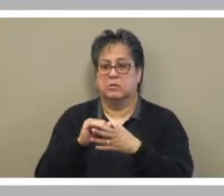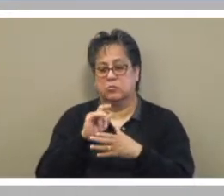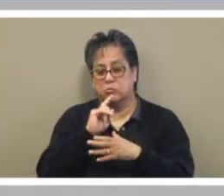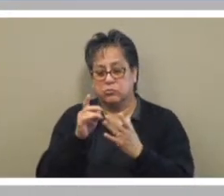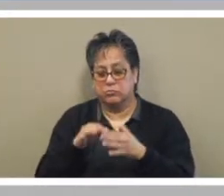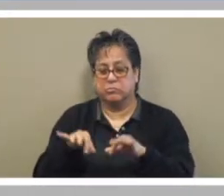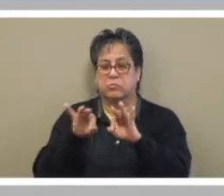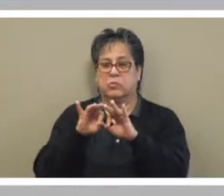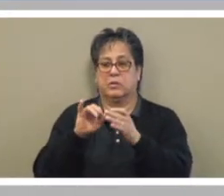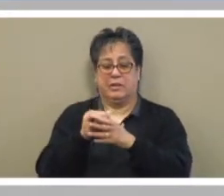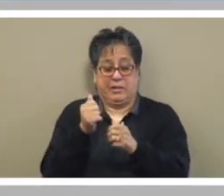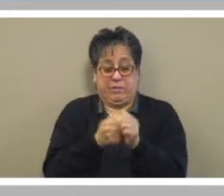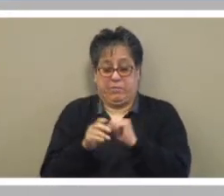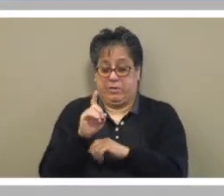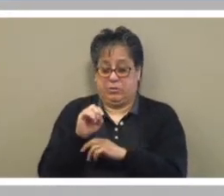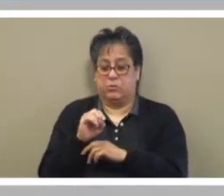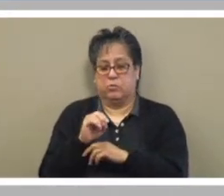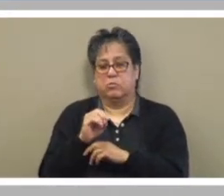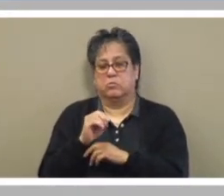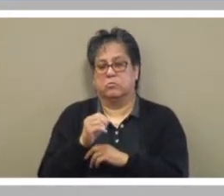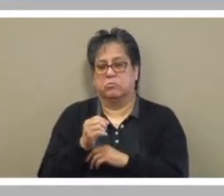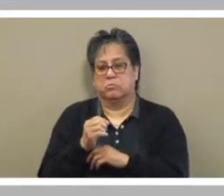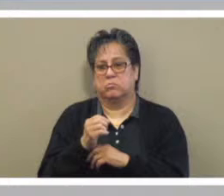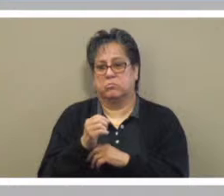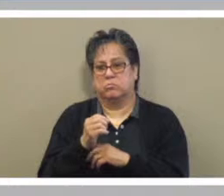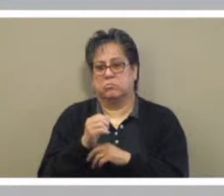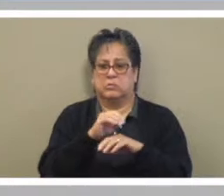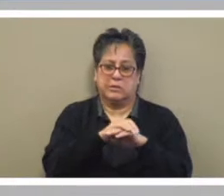extremely key that everything that we do is in both languages.